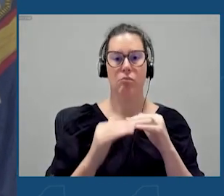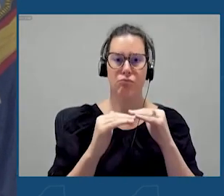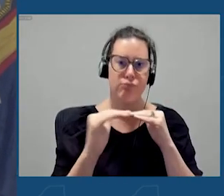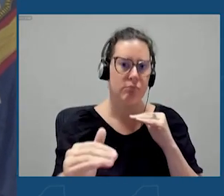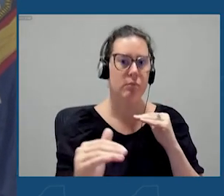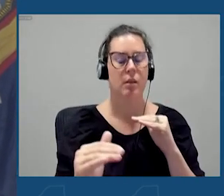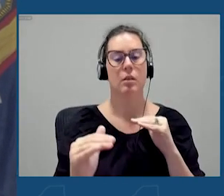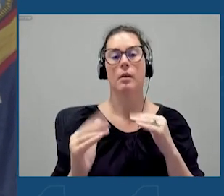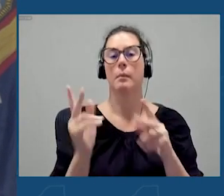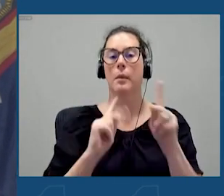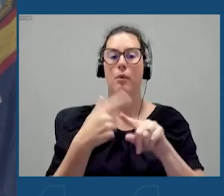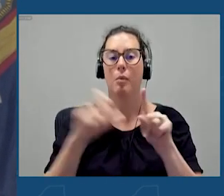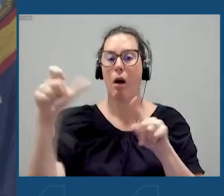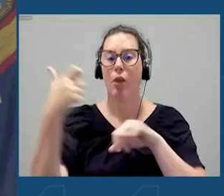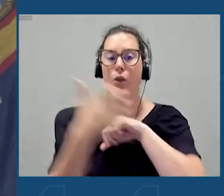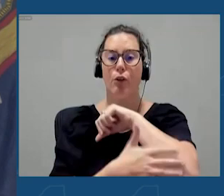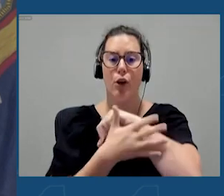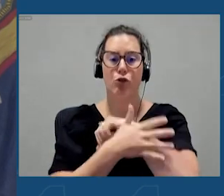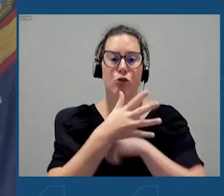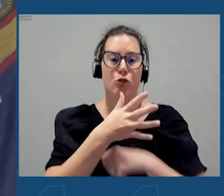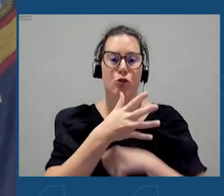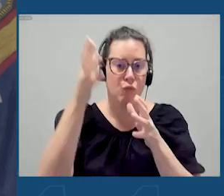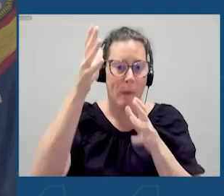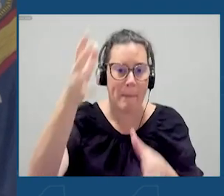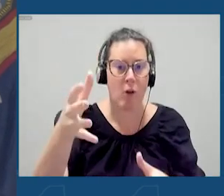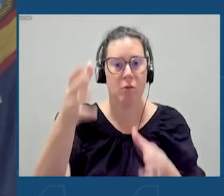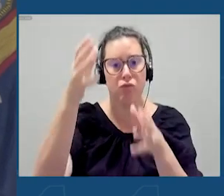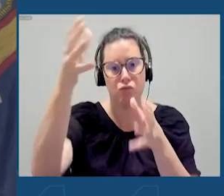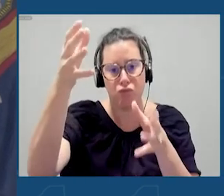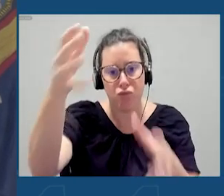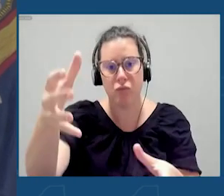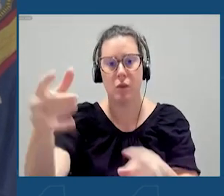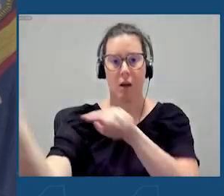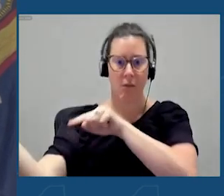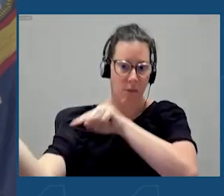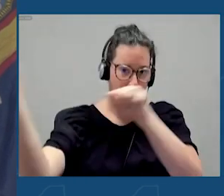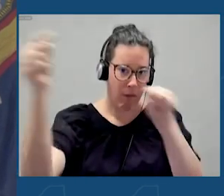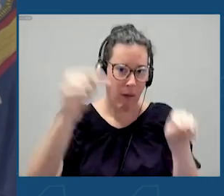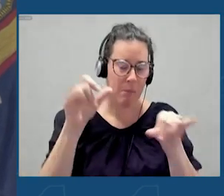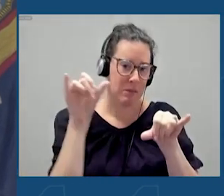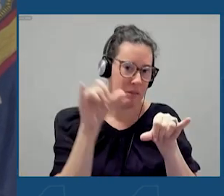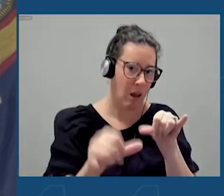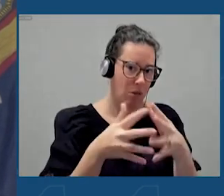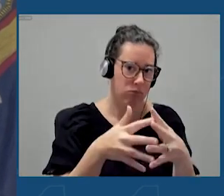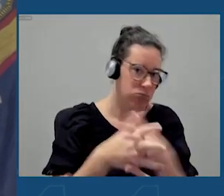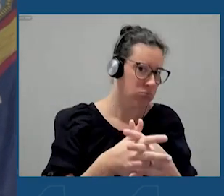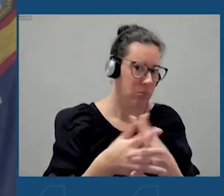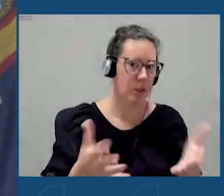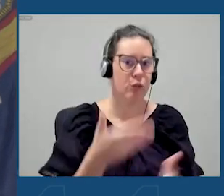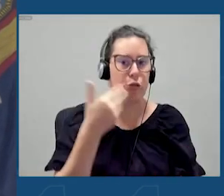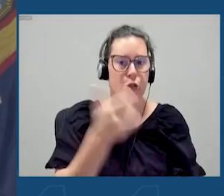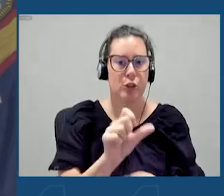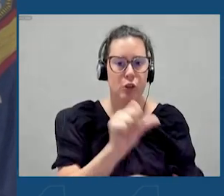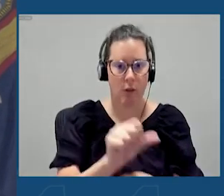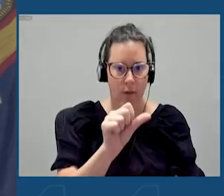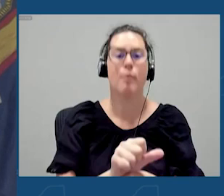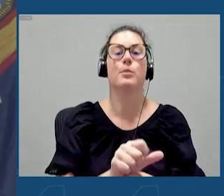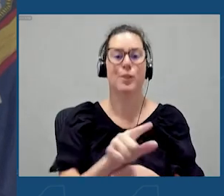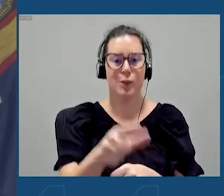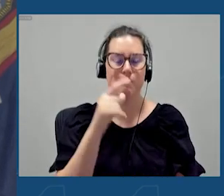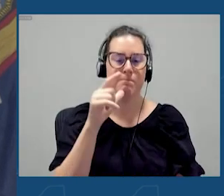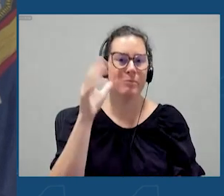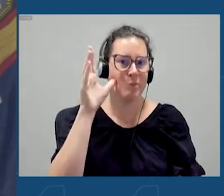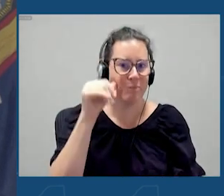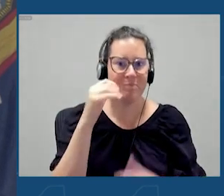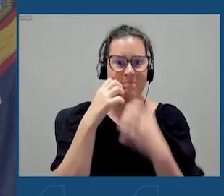their grandparents, great-grandparents, and they settled here because of the good jobs. And I'm so excited to know that the children